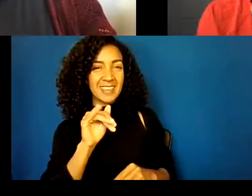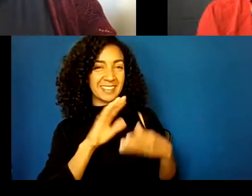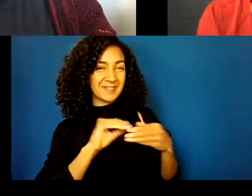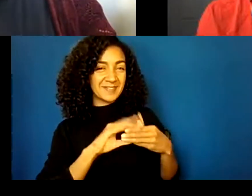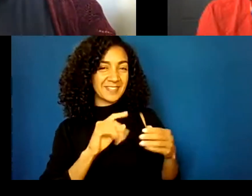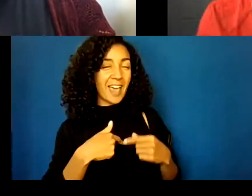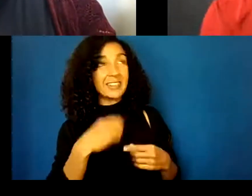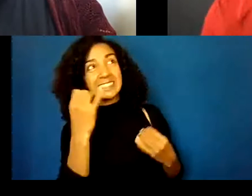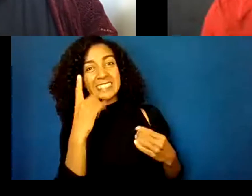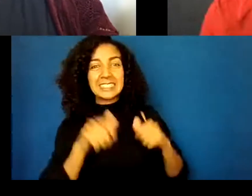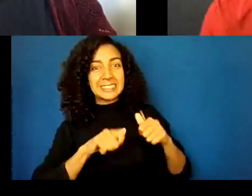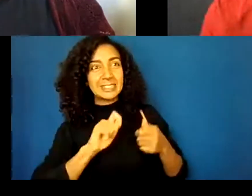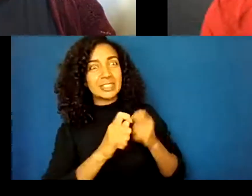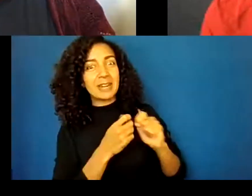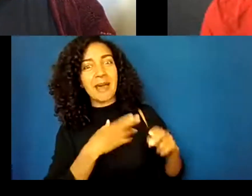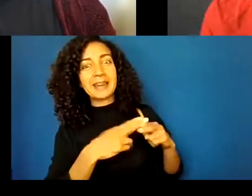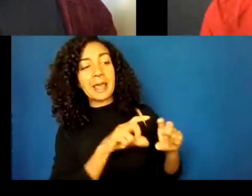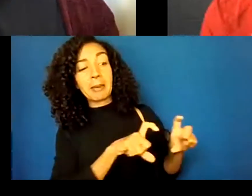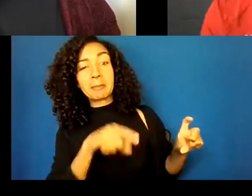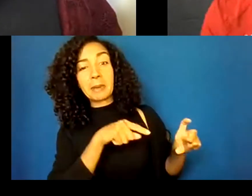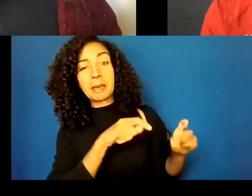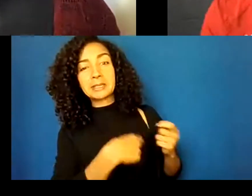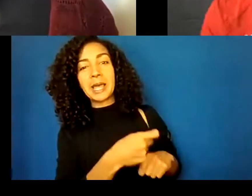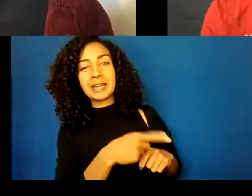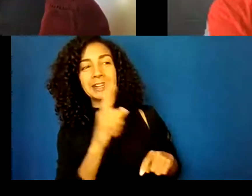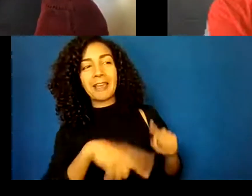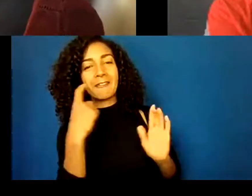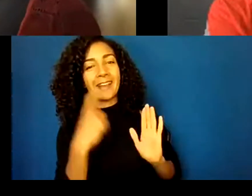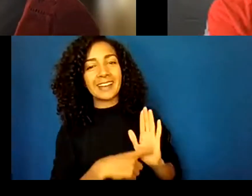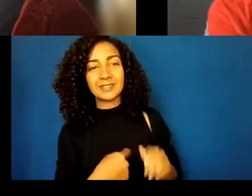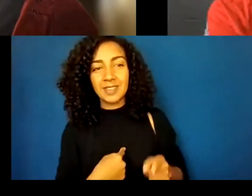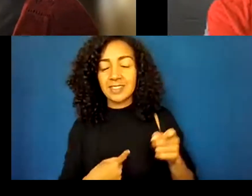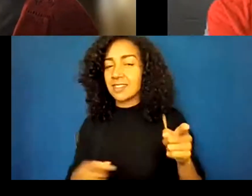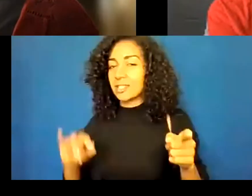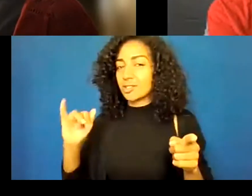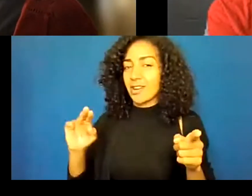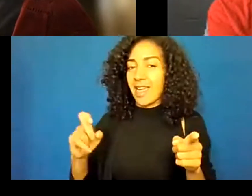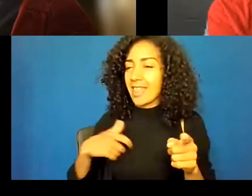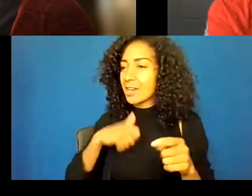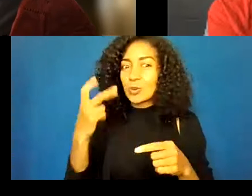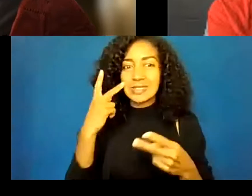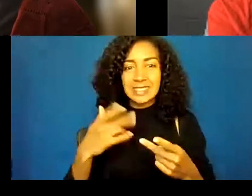my name. I don't have that report right here on my desk,